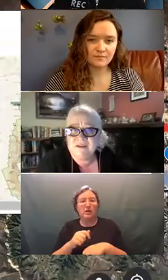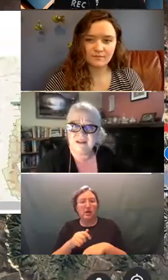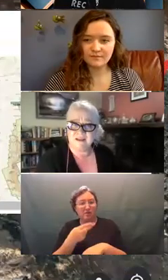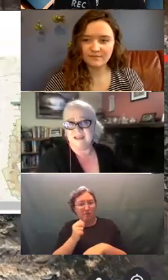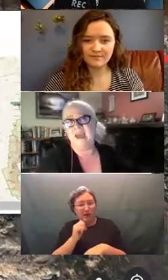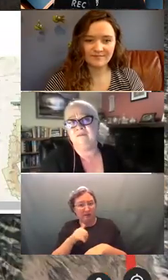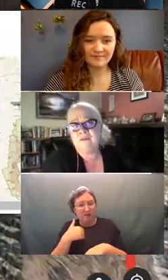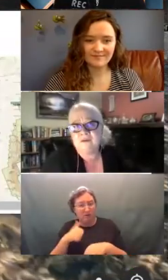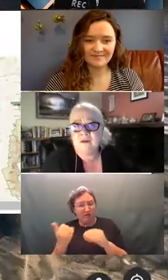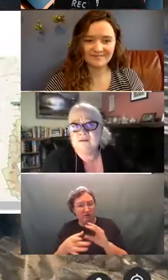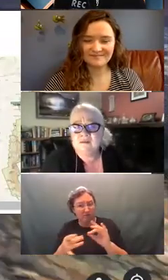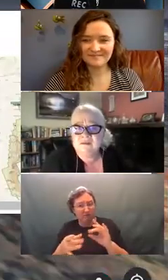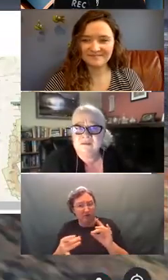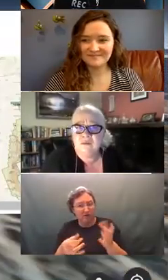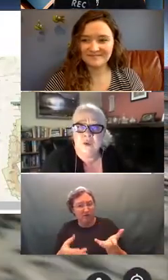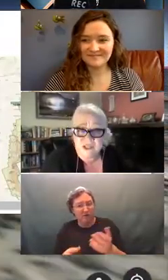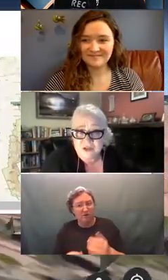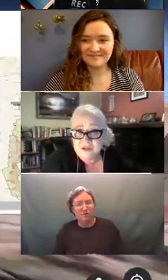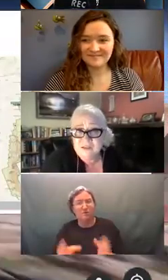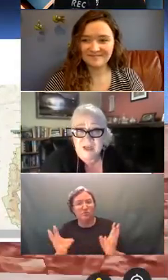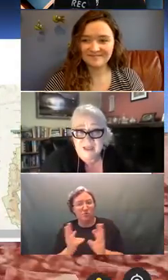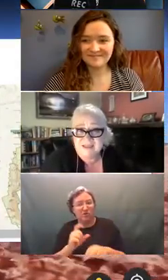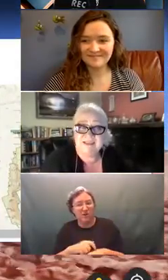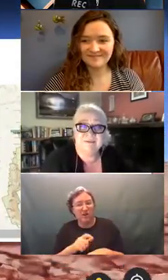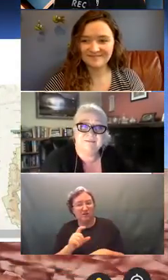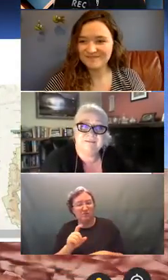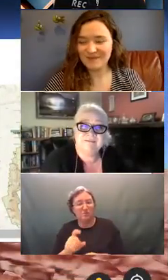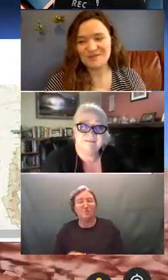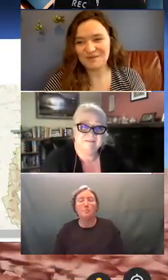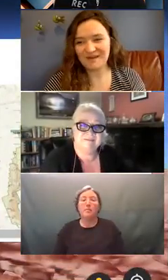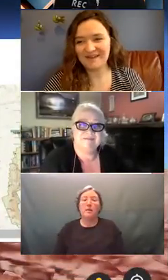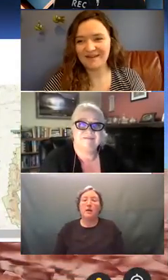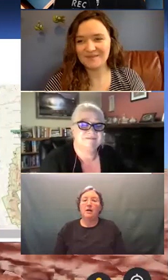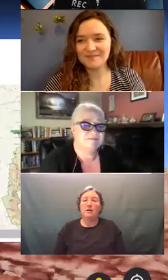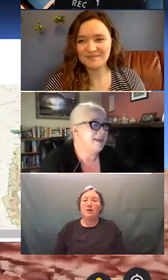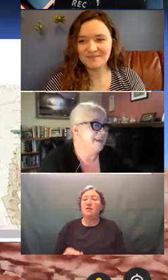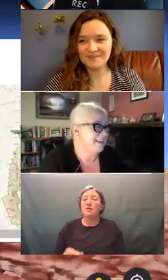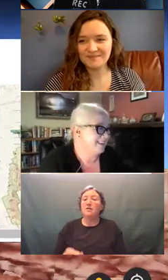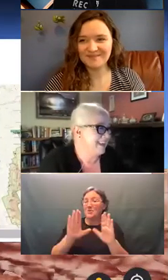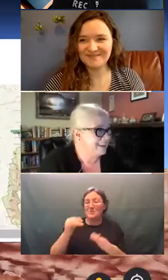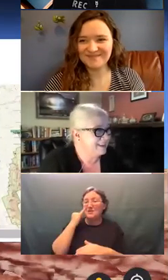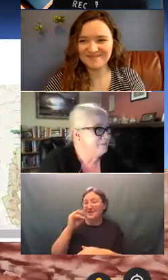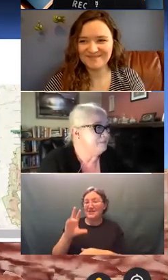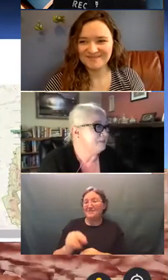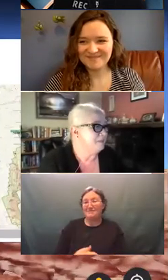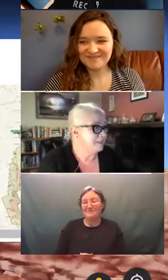have anything to add for winter spots? Those are both great. Yeah.